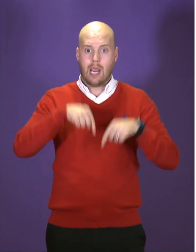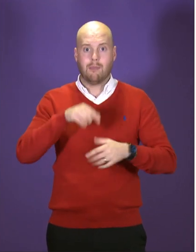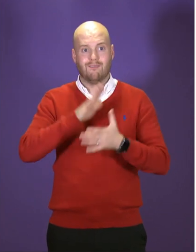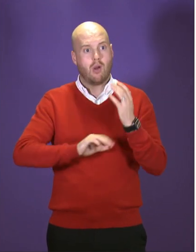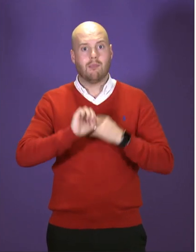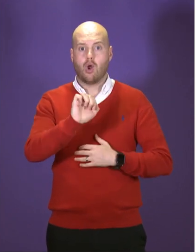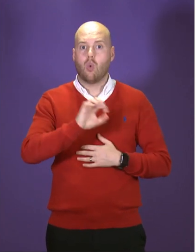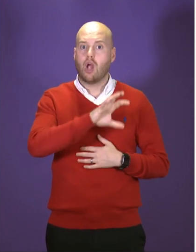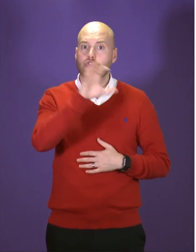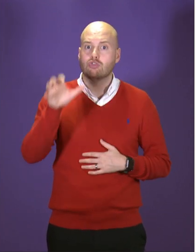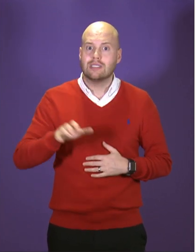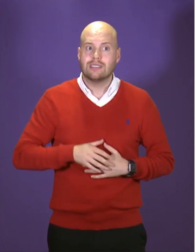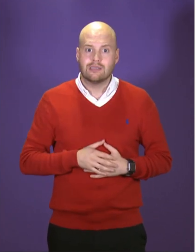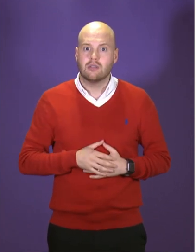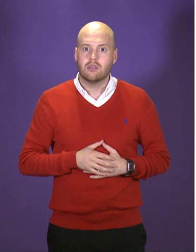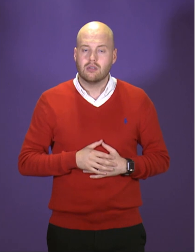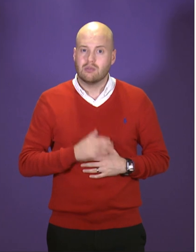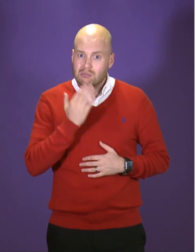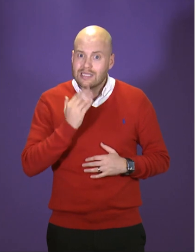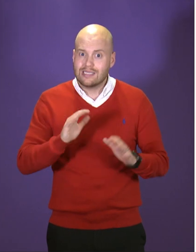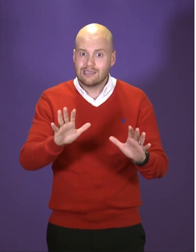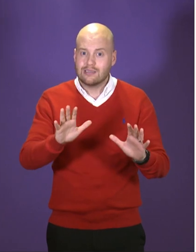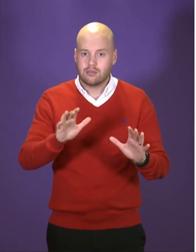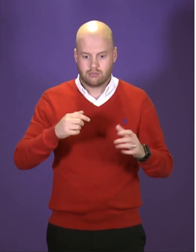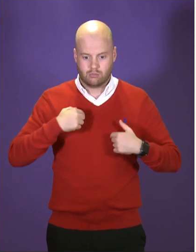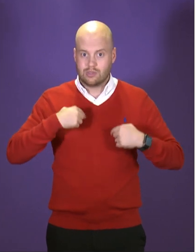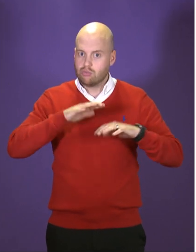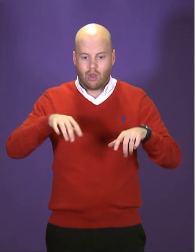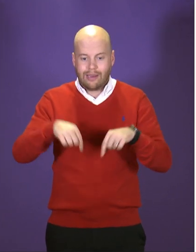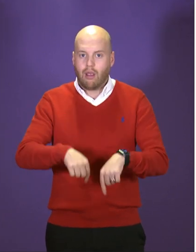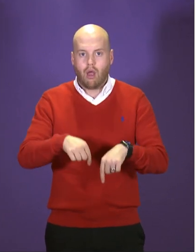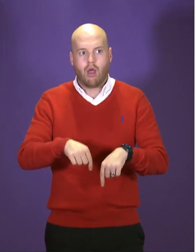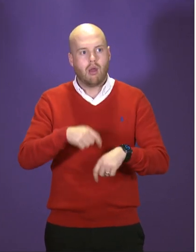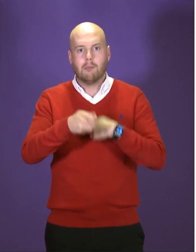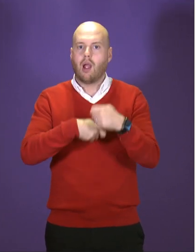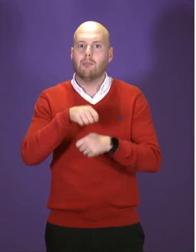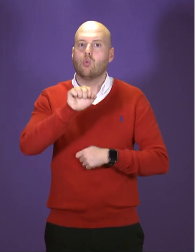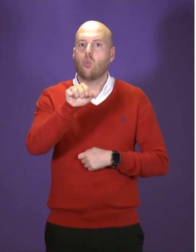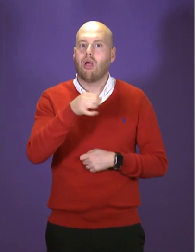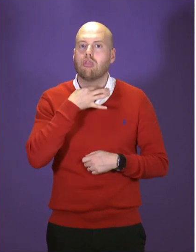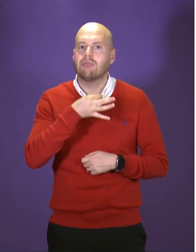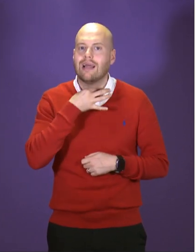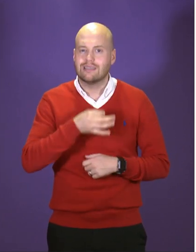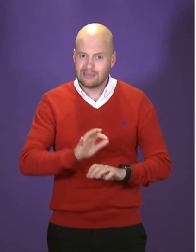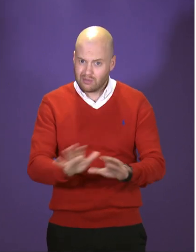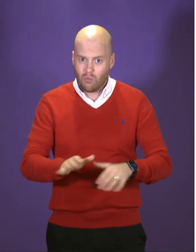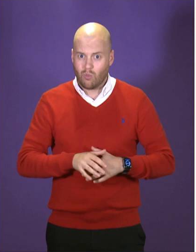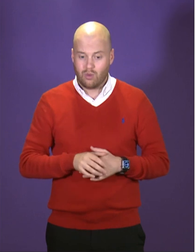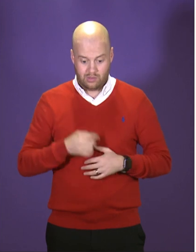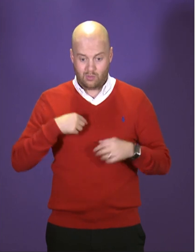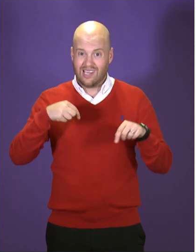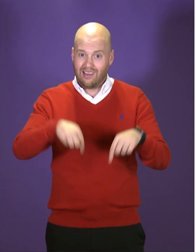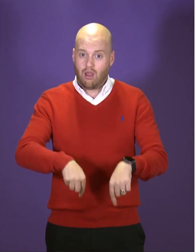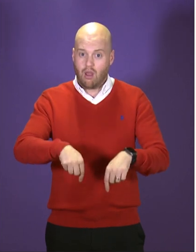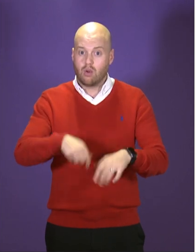ministers, please, we are not your threat. We are here to work with you. We are